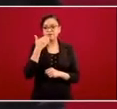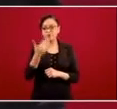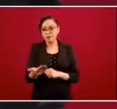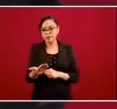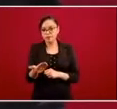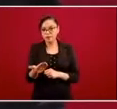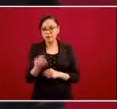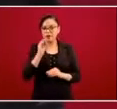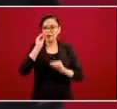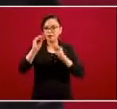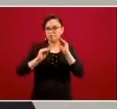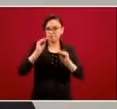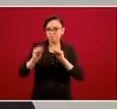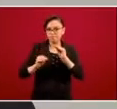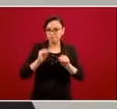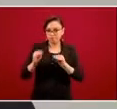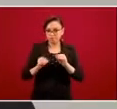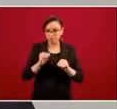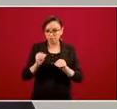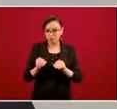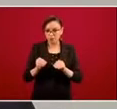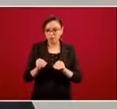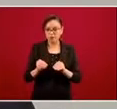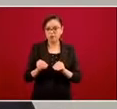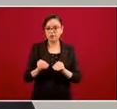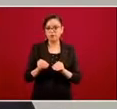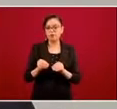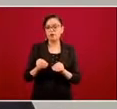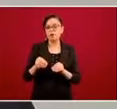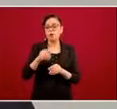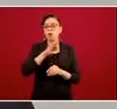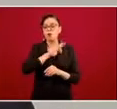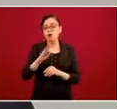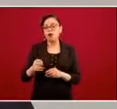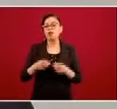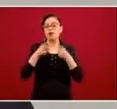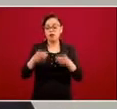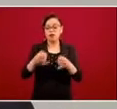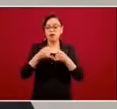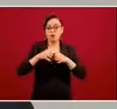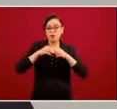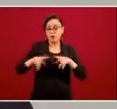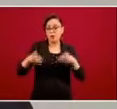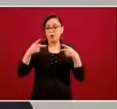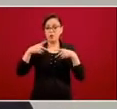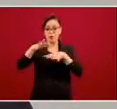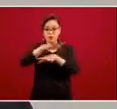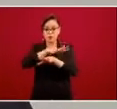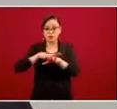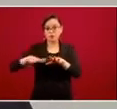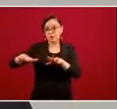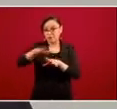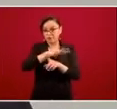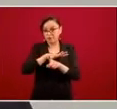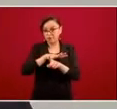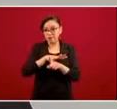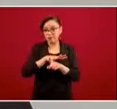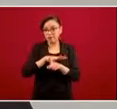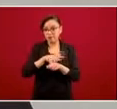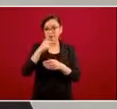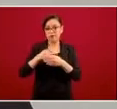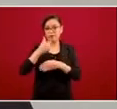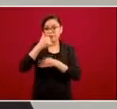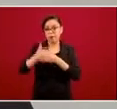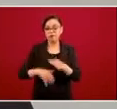This was uploaded in the with the status of being a live, not definite document,